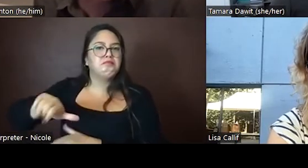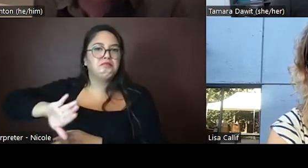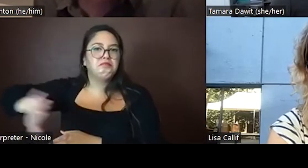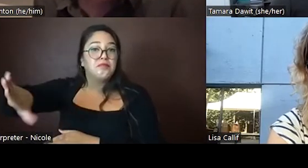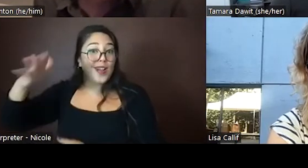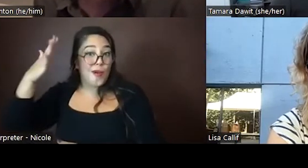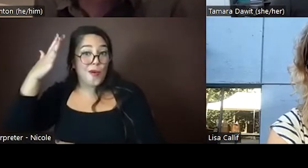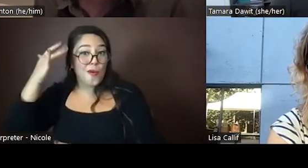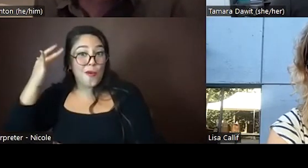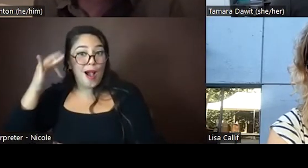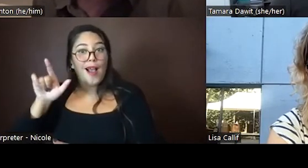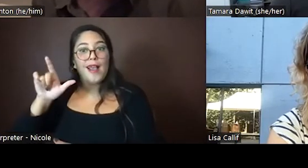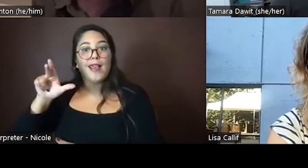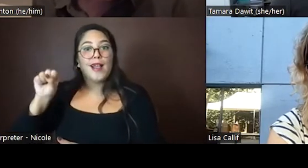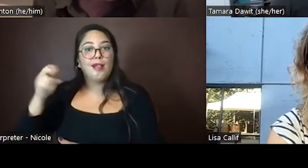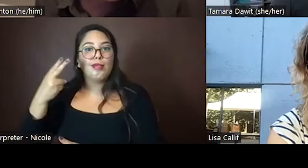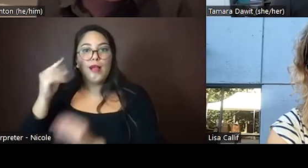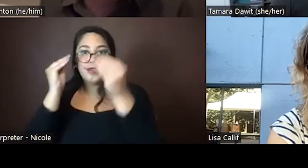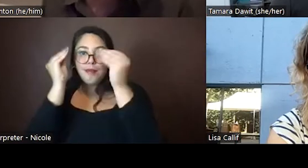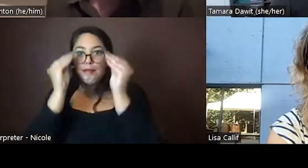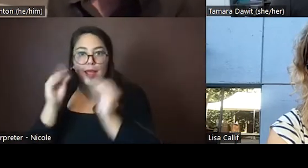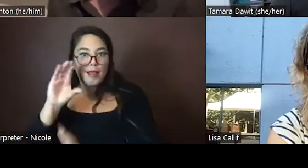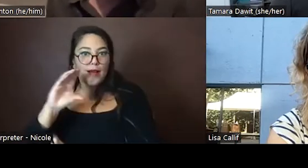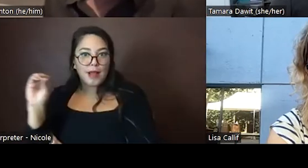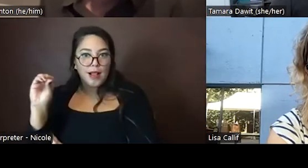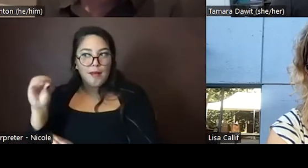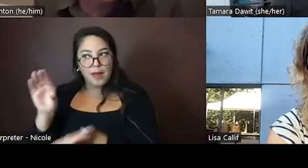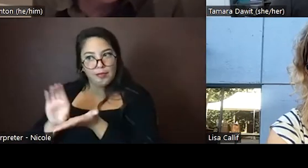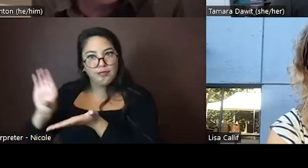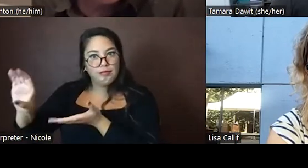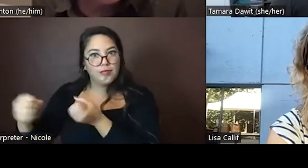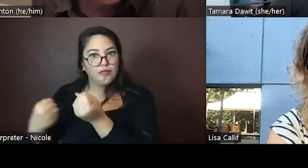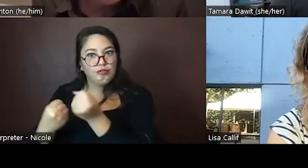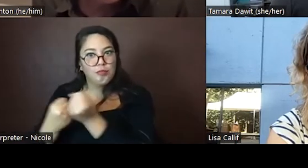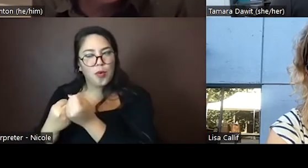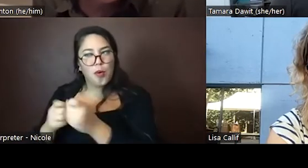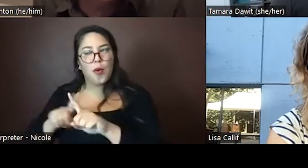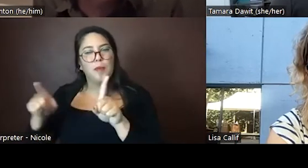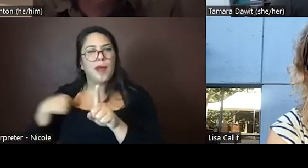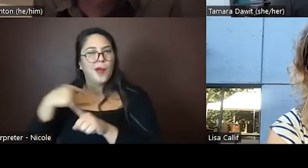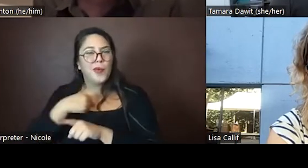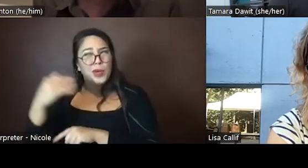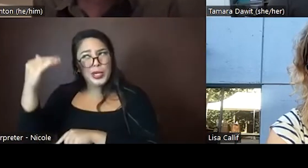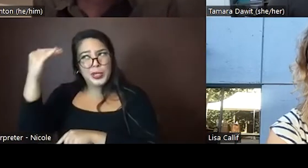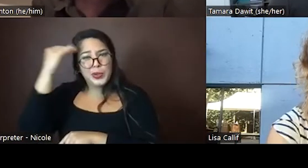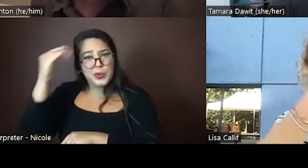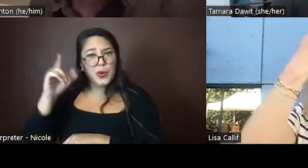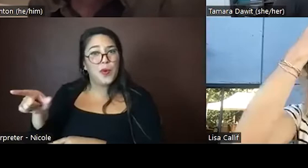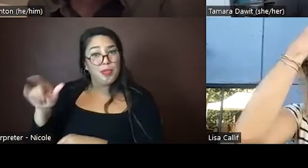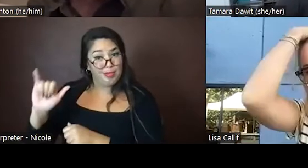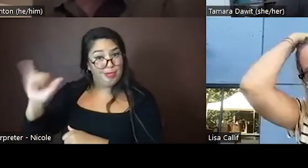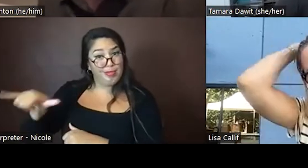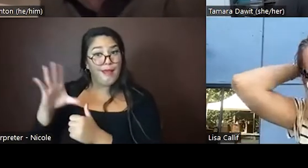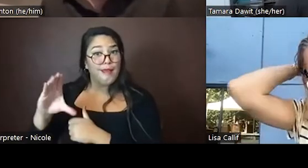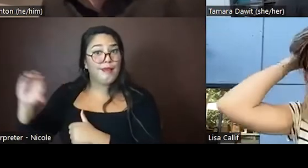by Lush Cosmetics. And we knew that Lush Cosmetics had engaged in an anti-seal hunting campaign that was quite